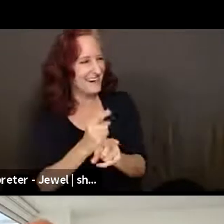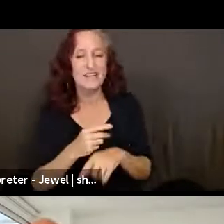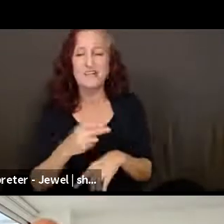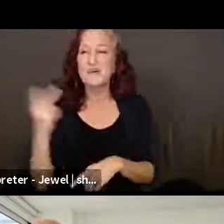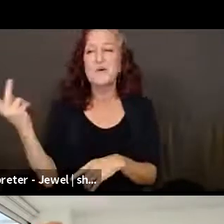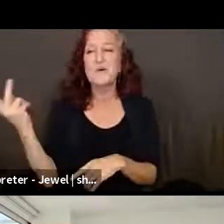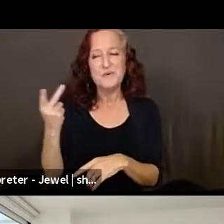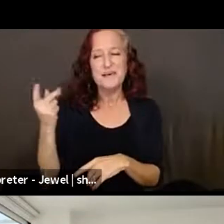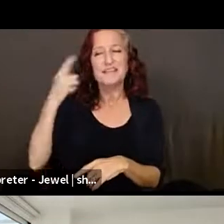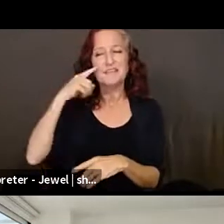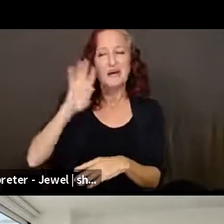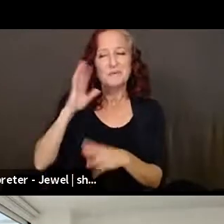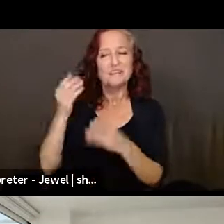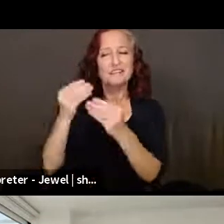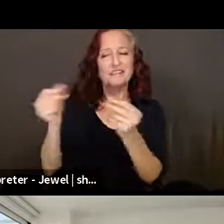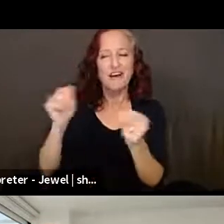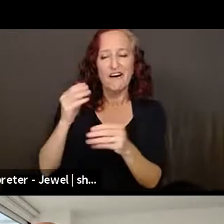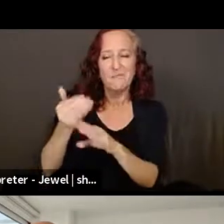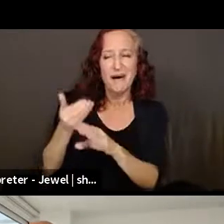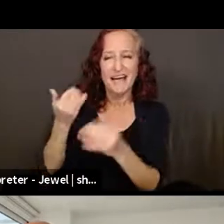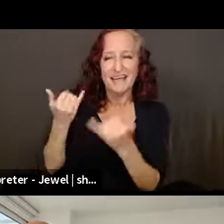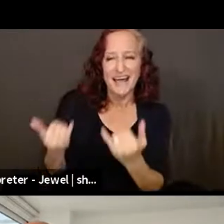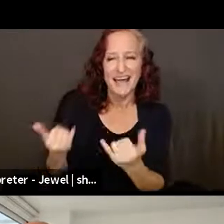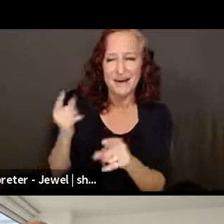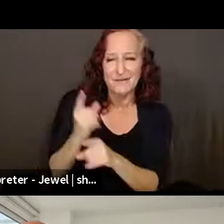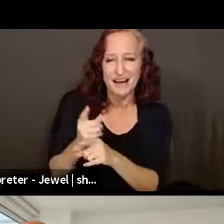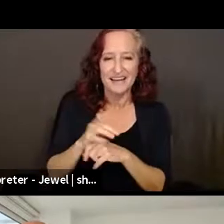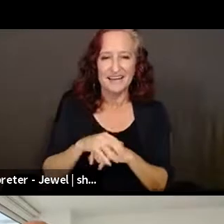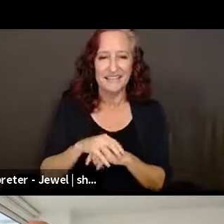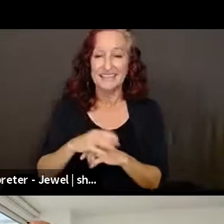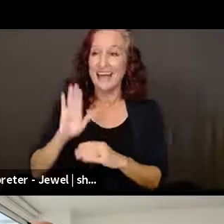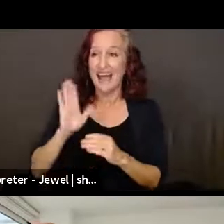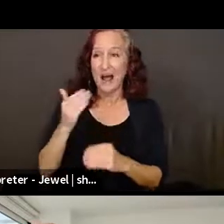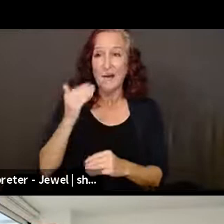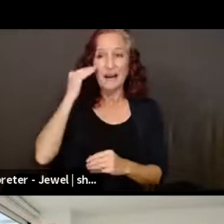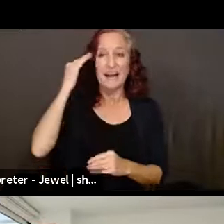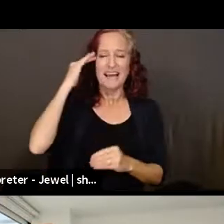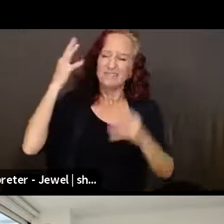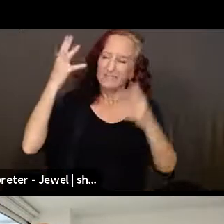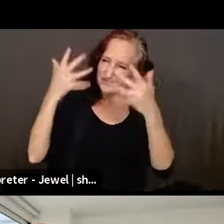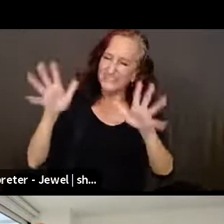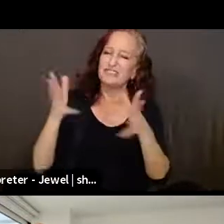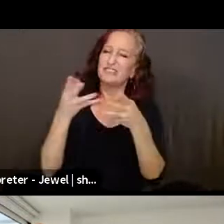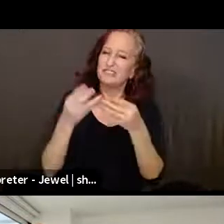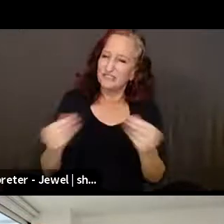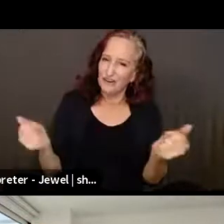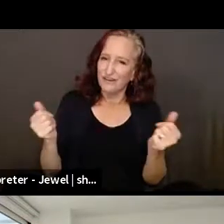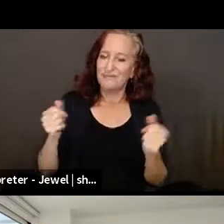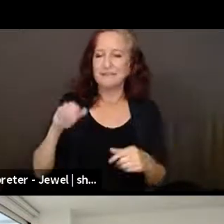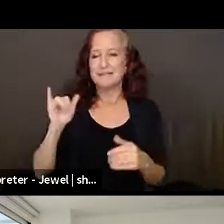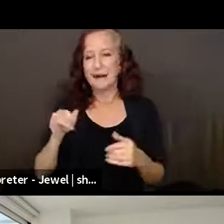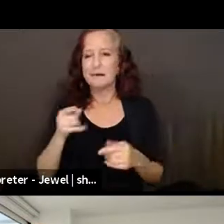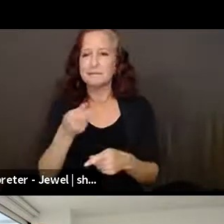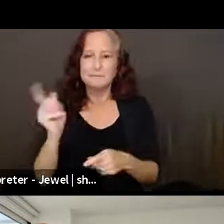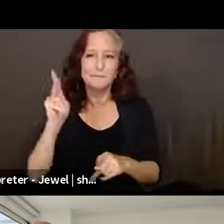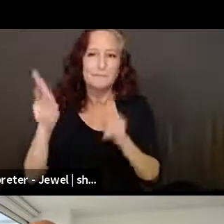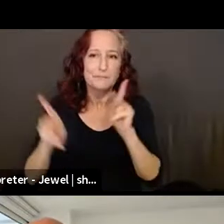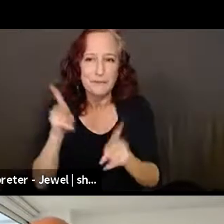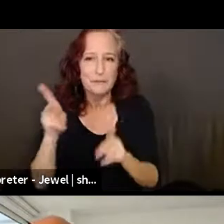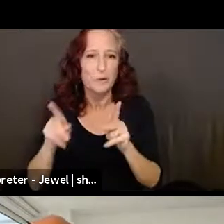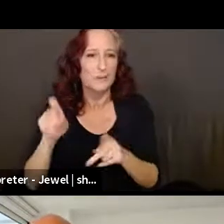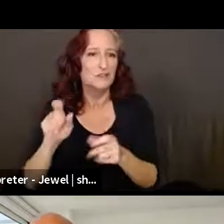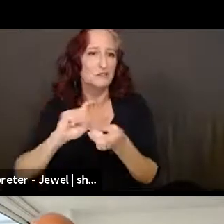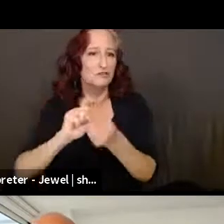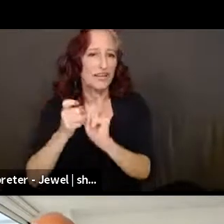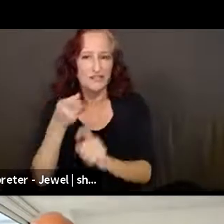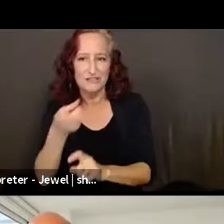it. Well, I mean, we have it in our head, solved it, but there's a whole, all the people that need to change in order to make